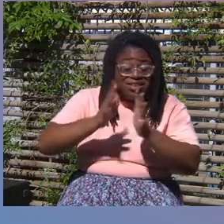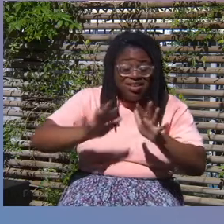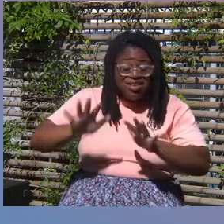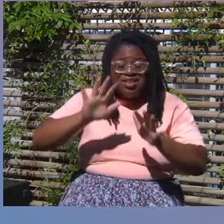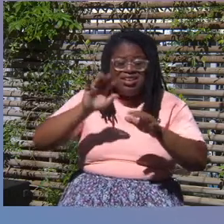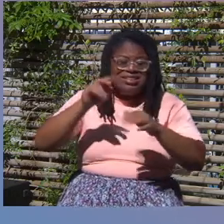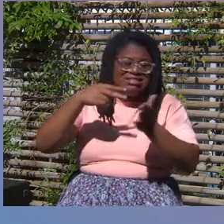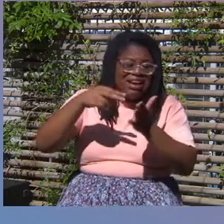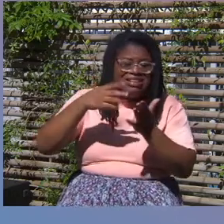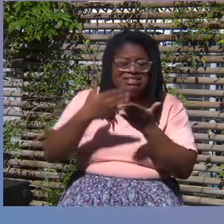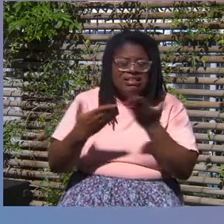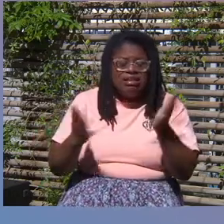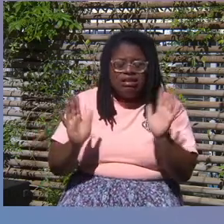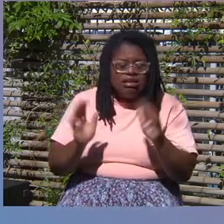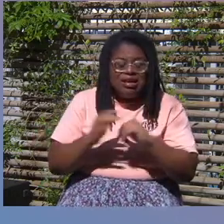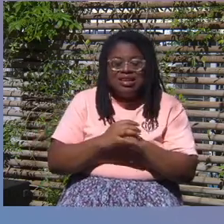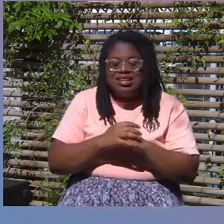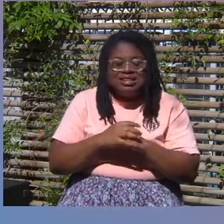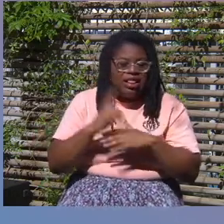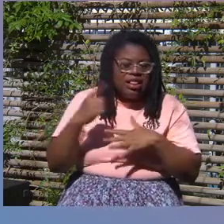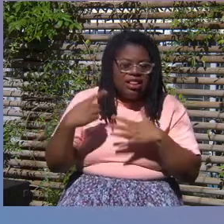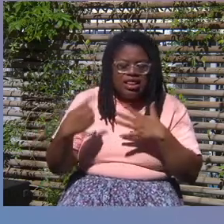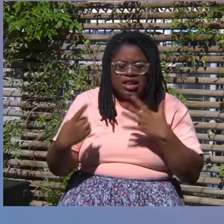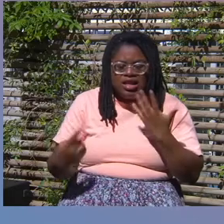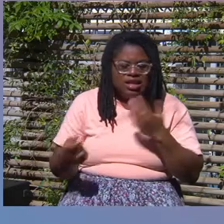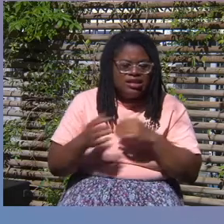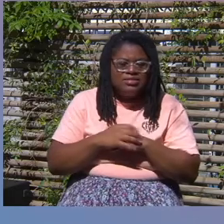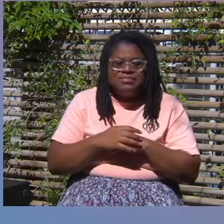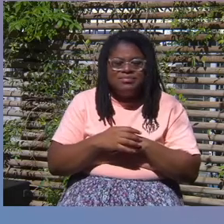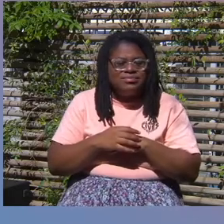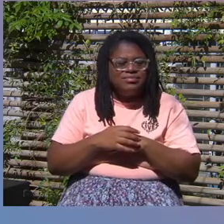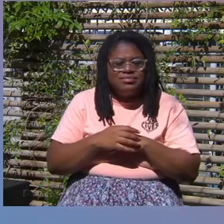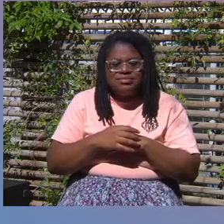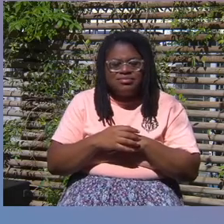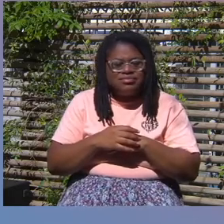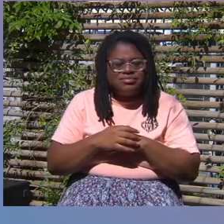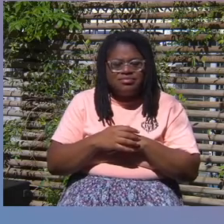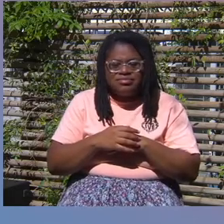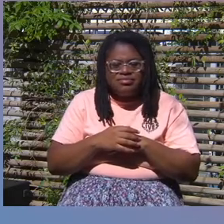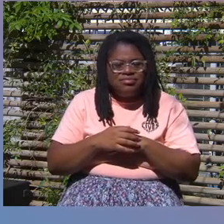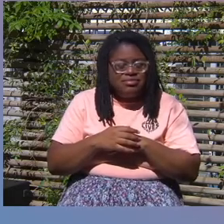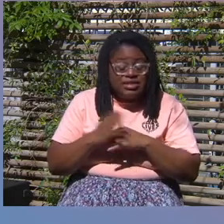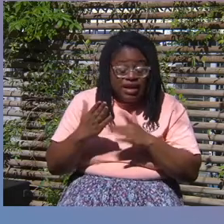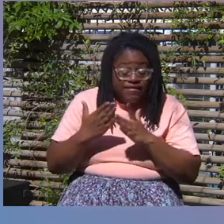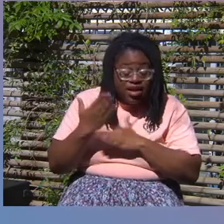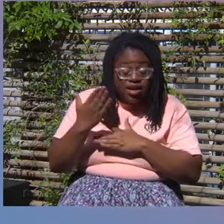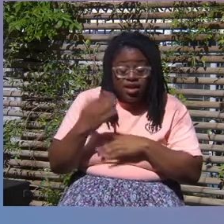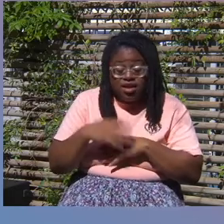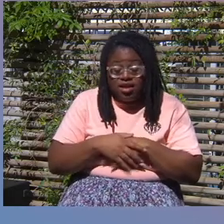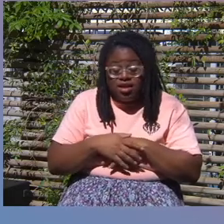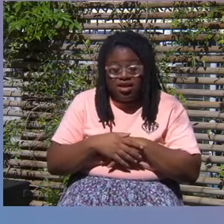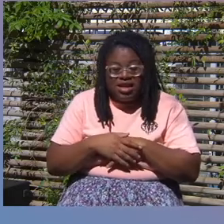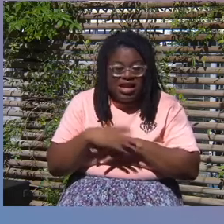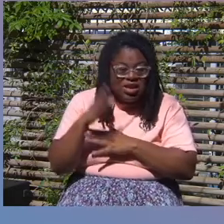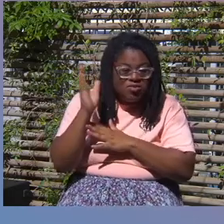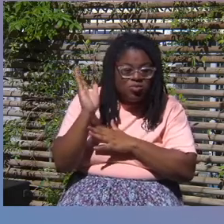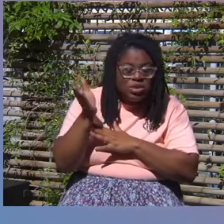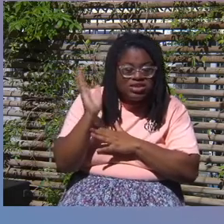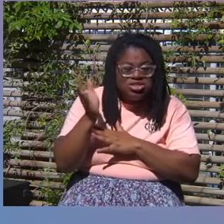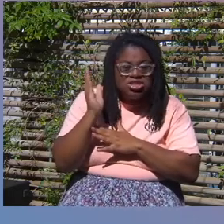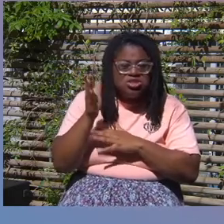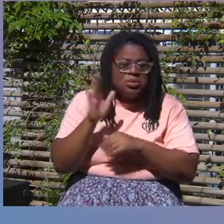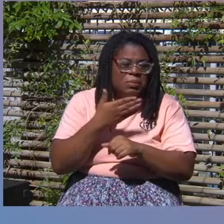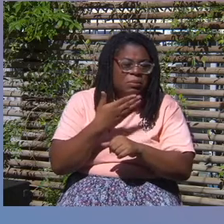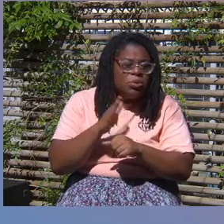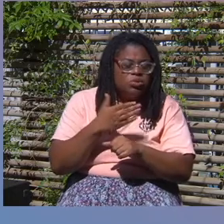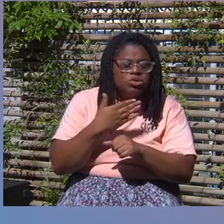the dance thing, trying to do doing so many things, navigating the presentation for my musical theater